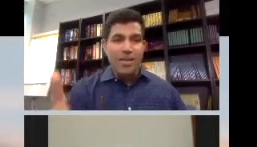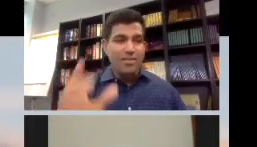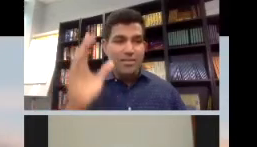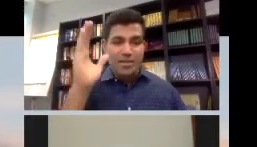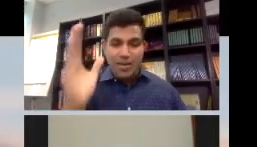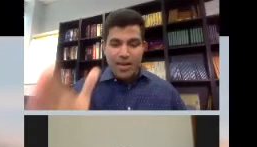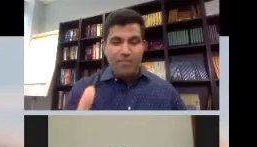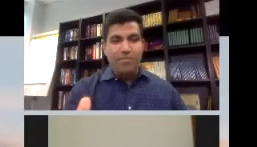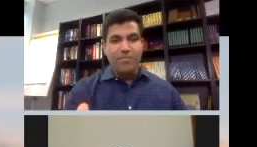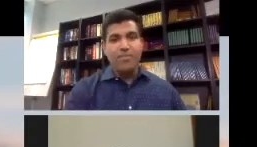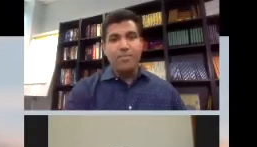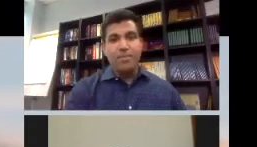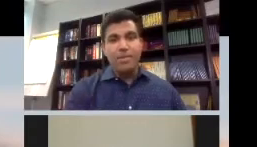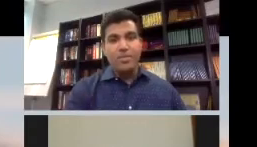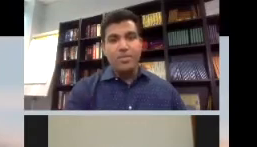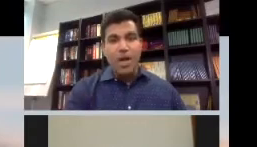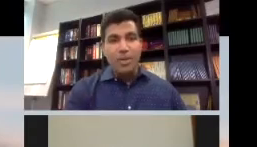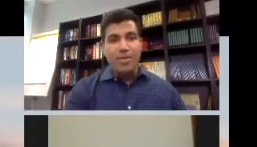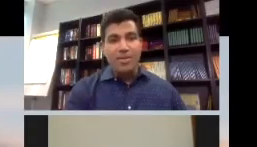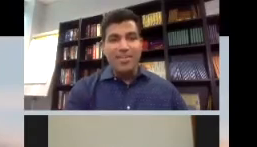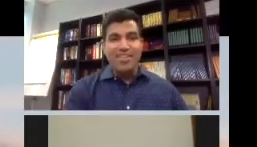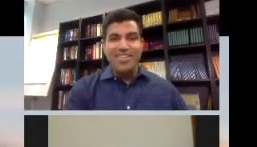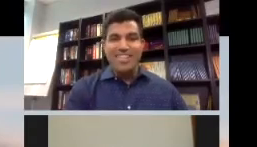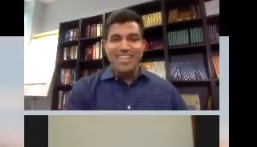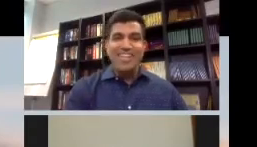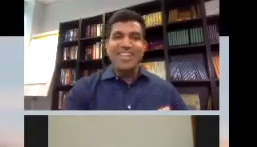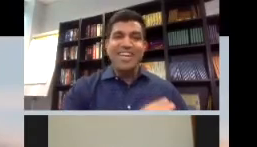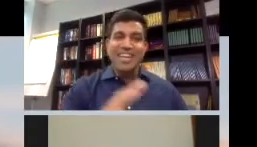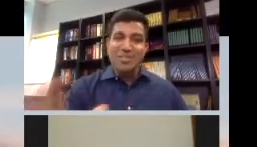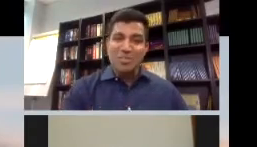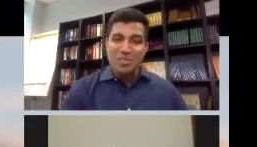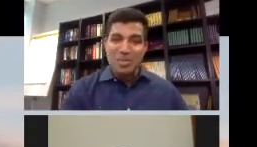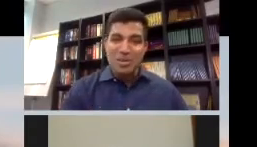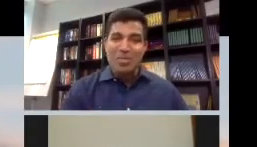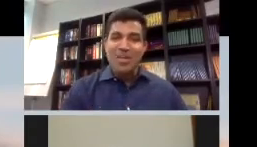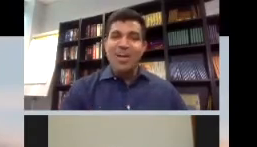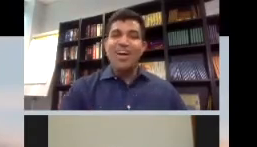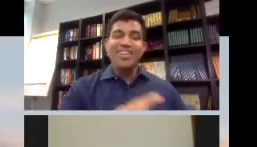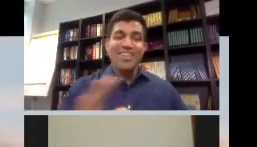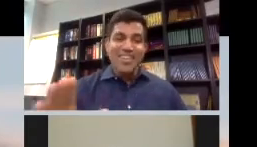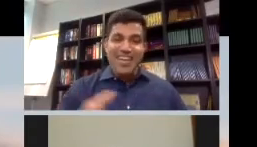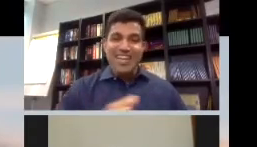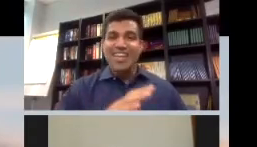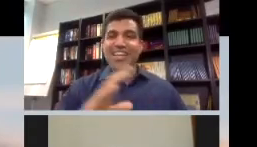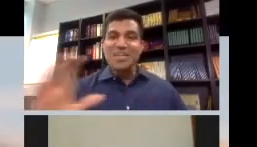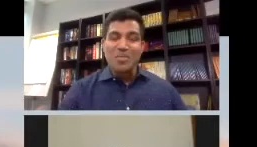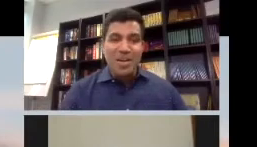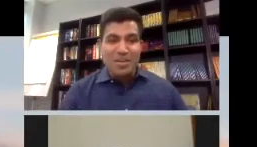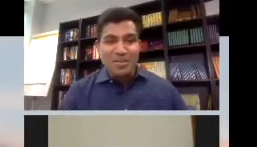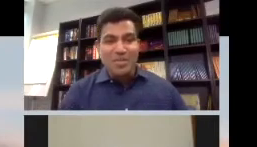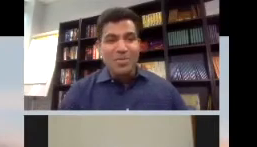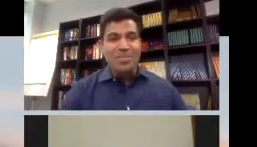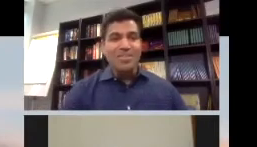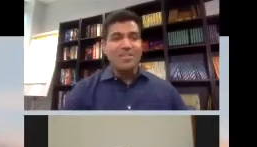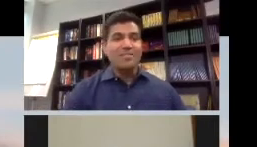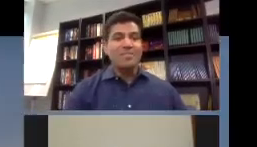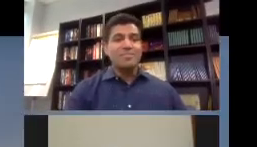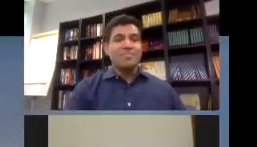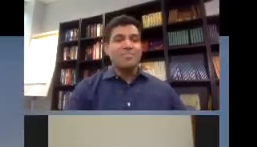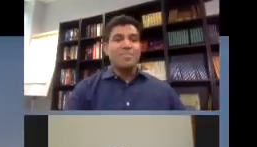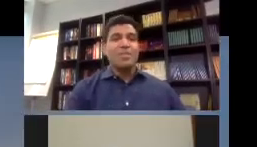God says, enough, stop it. Then it will stop. Until then, it will continue to do